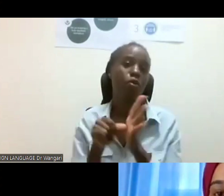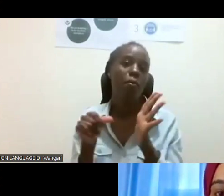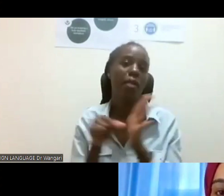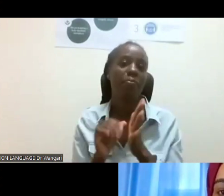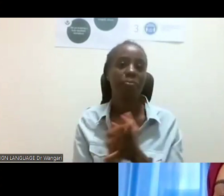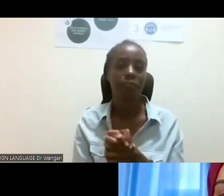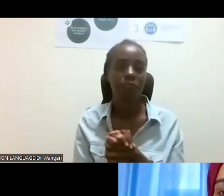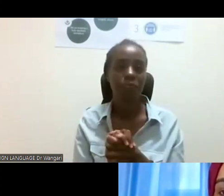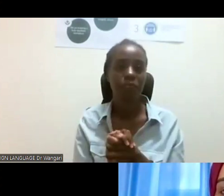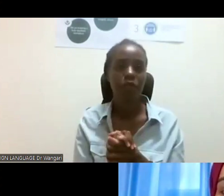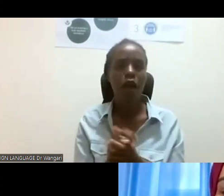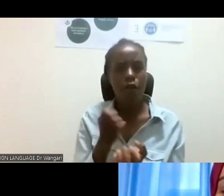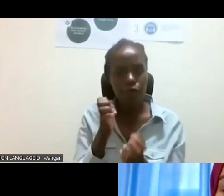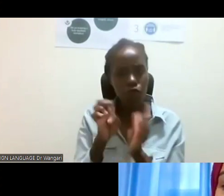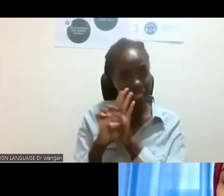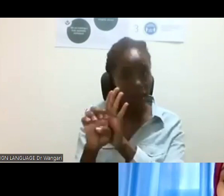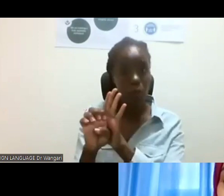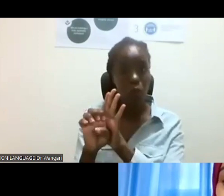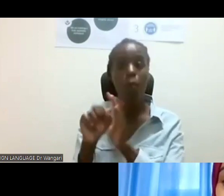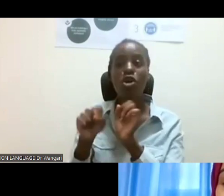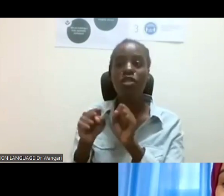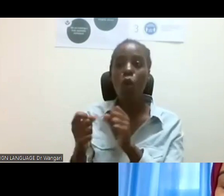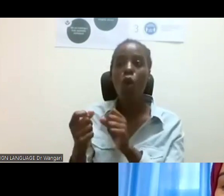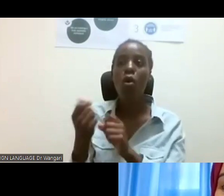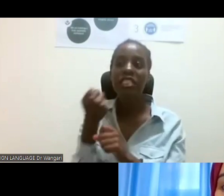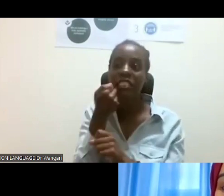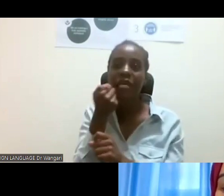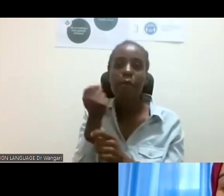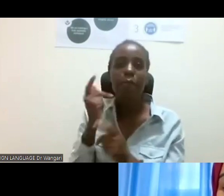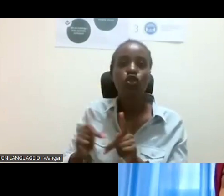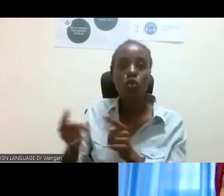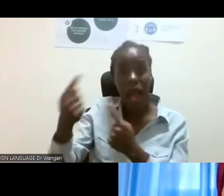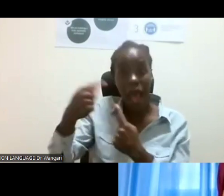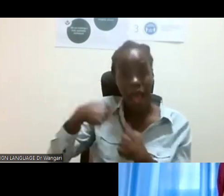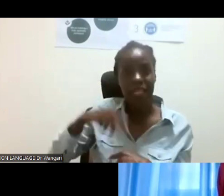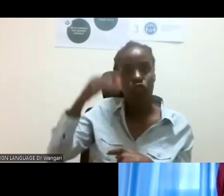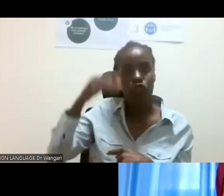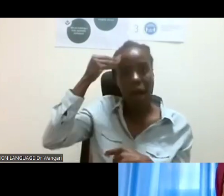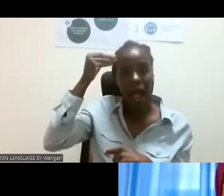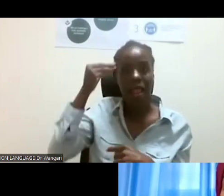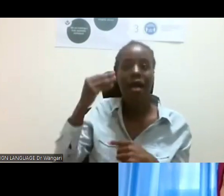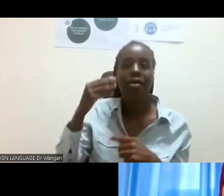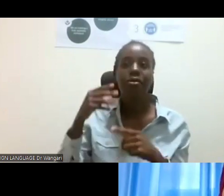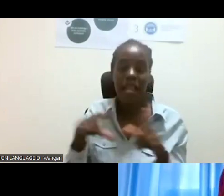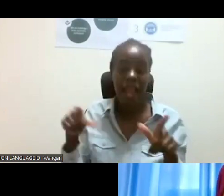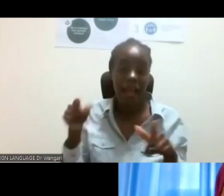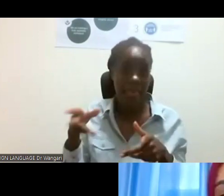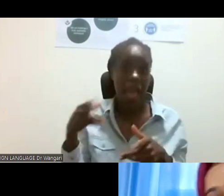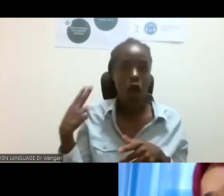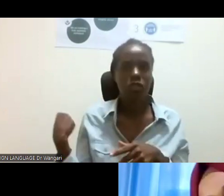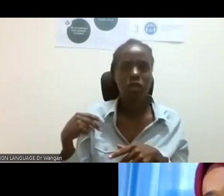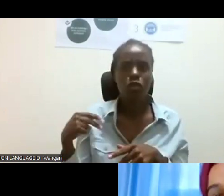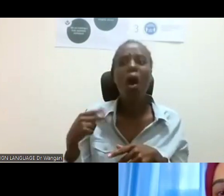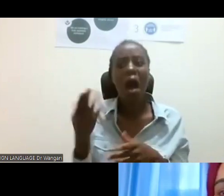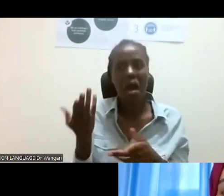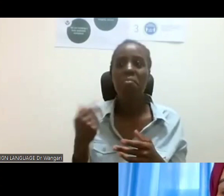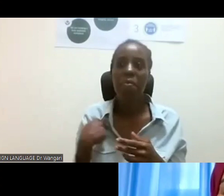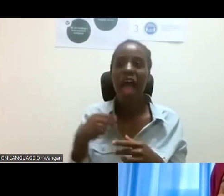patient has hypertension, everyone will see it as an issue. But if you say it's an FGM, it's like, oh, it's